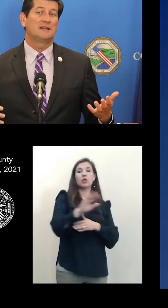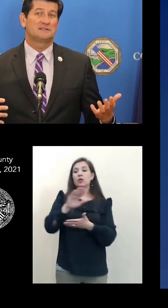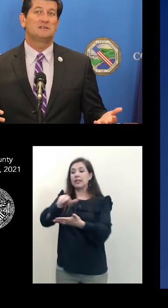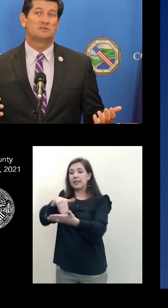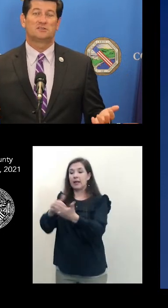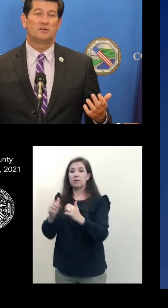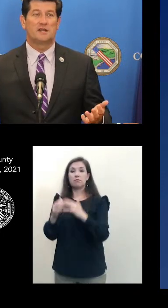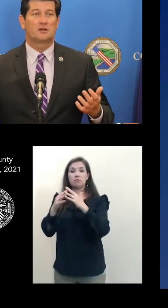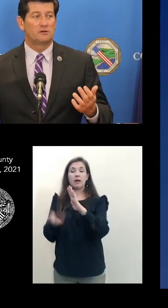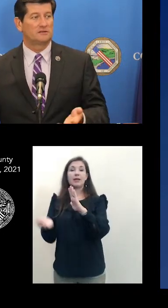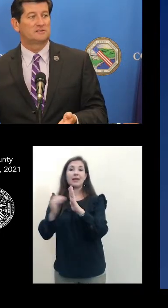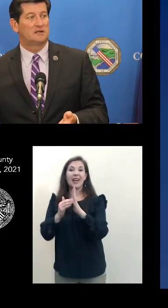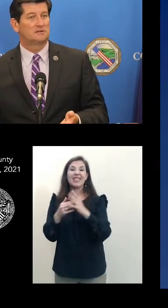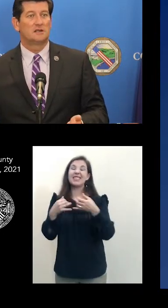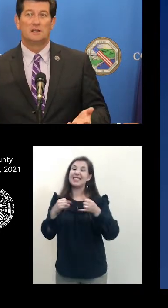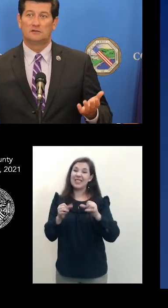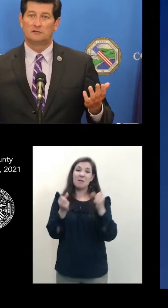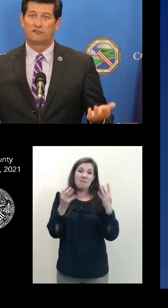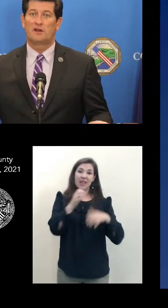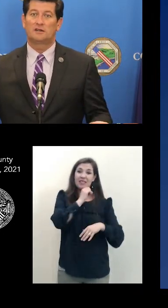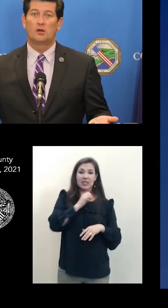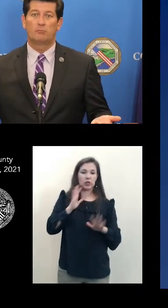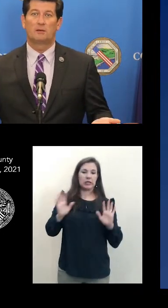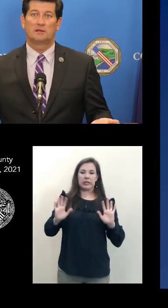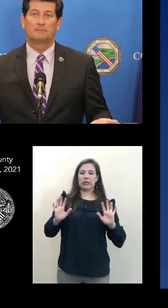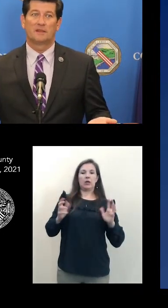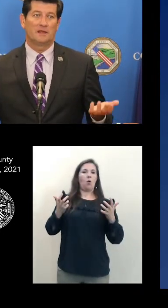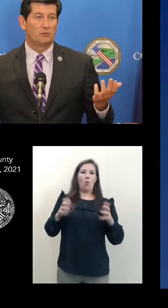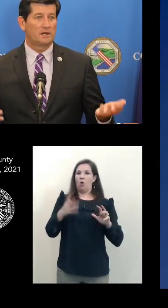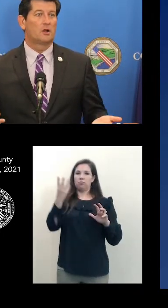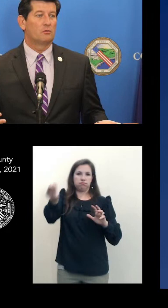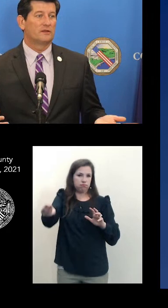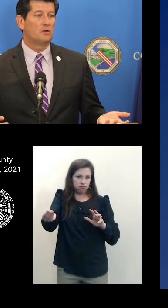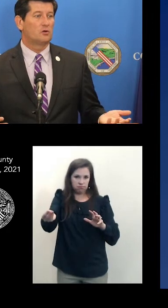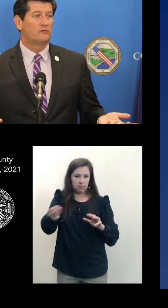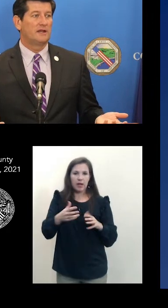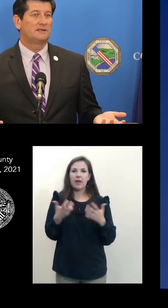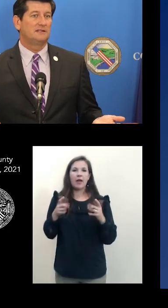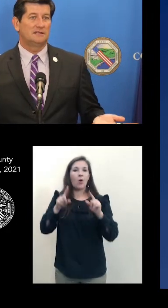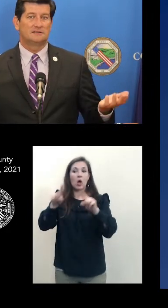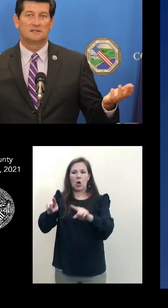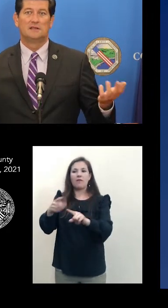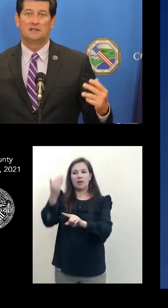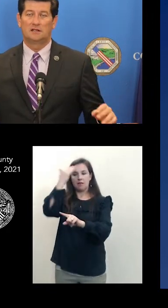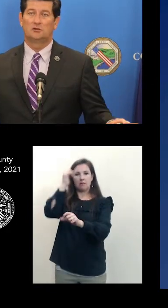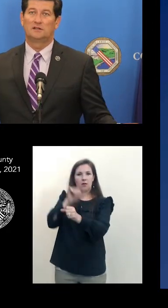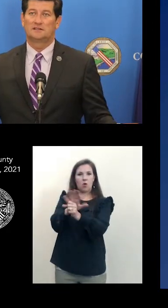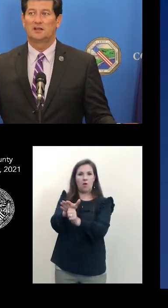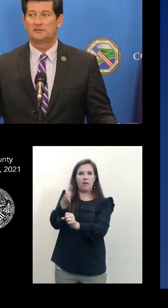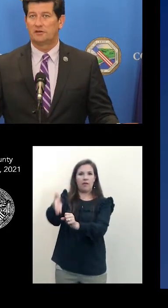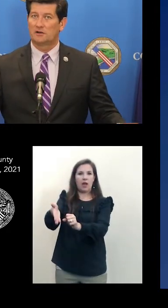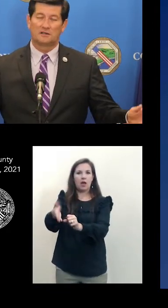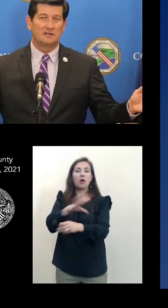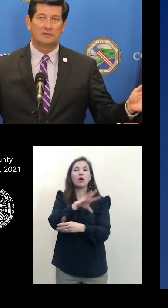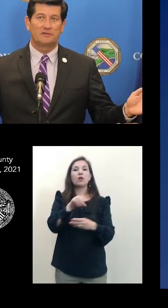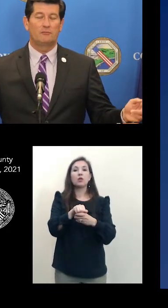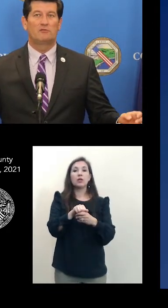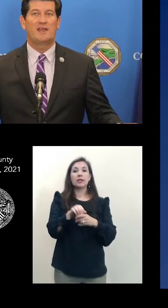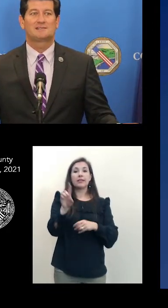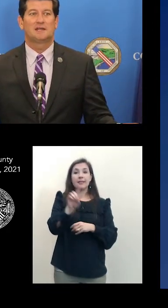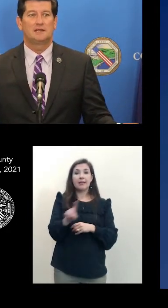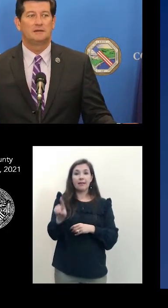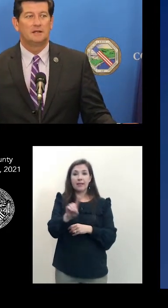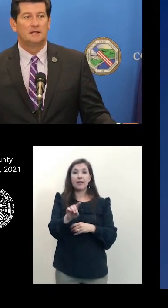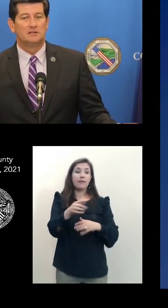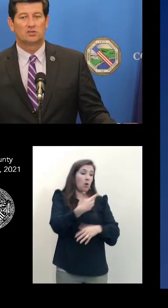finding out a lot of seniors still are not going to the centers. They're afraid to go in public. They don't want to go where they know COVID-19 is, including the Delta variant, even if